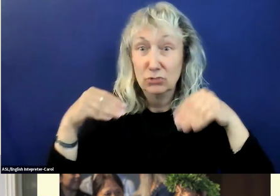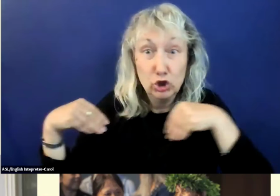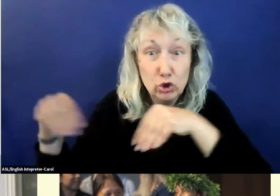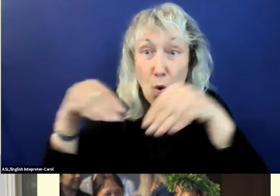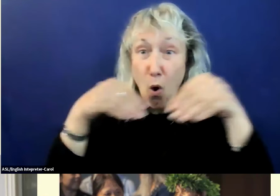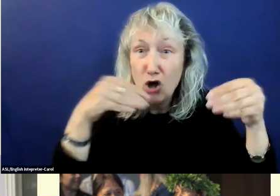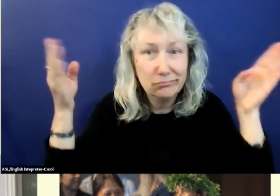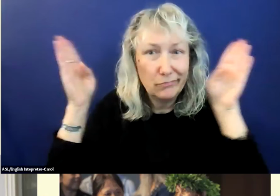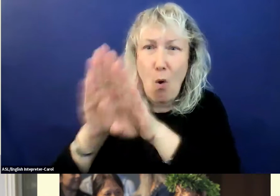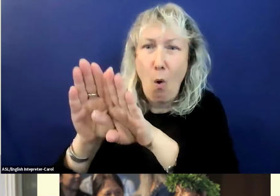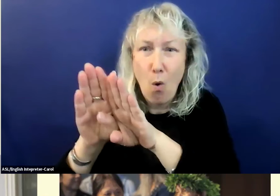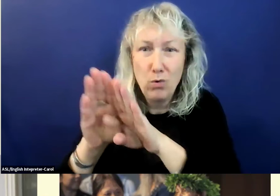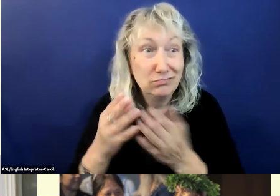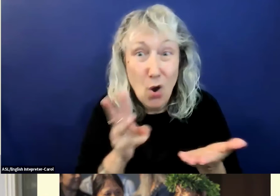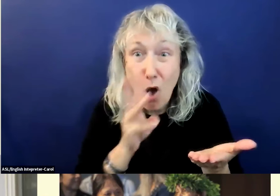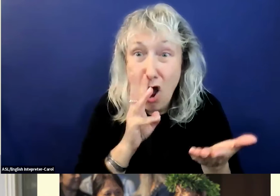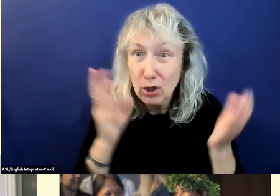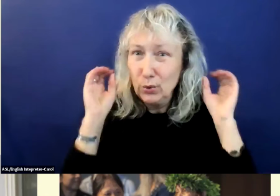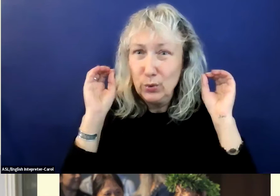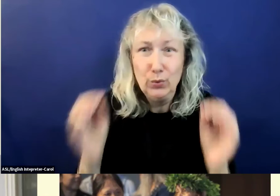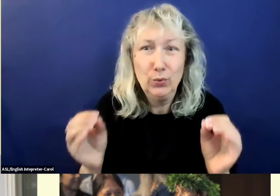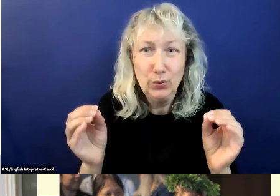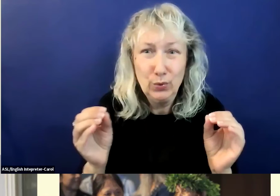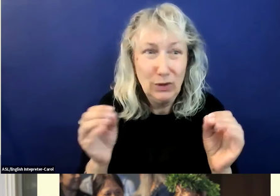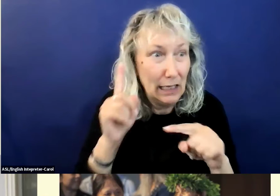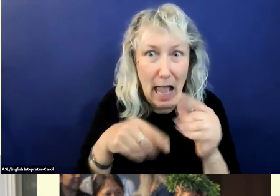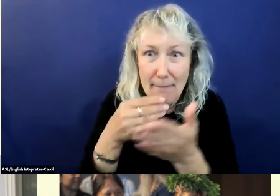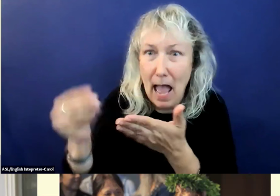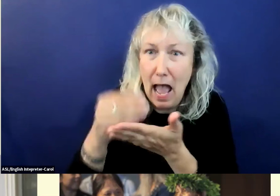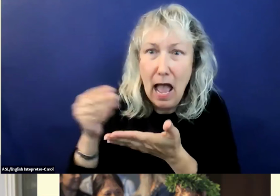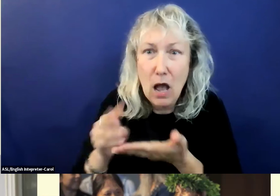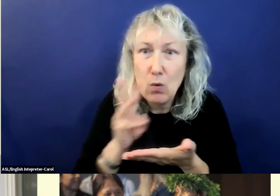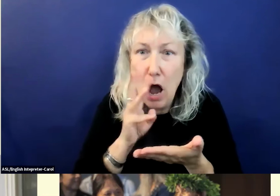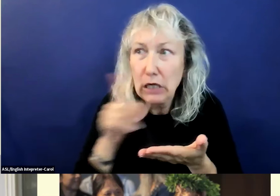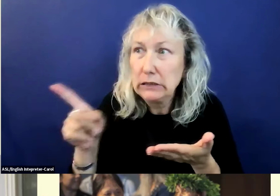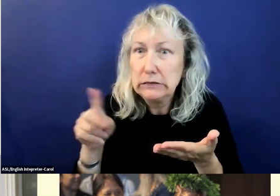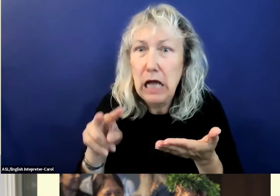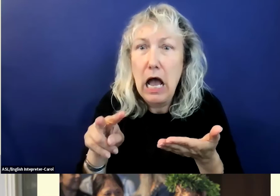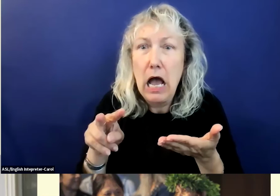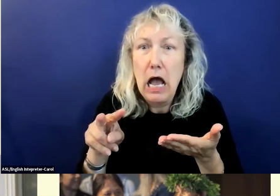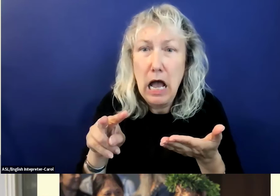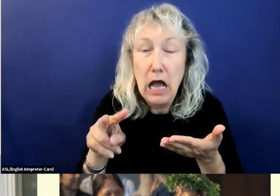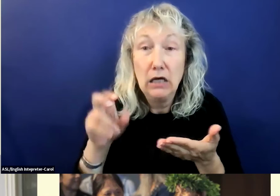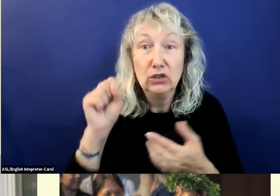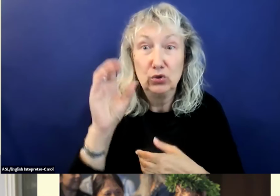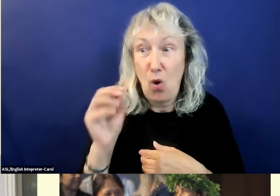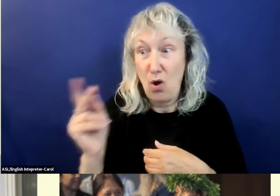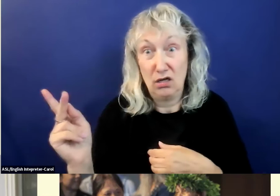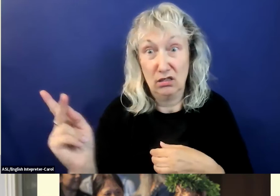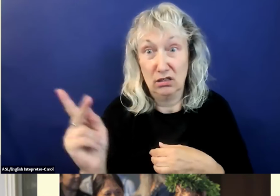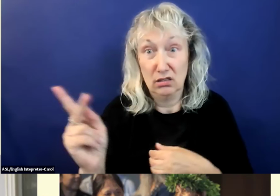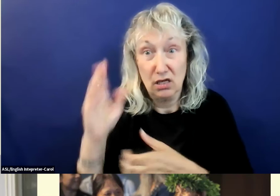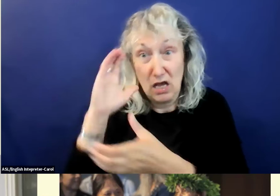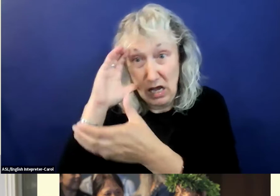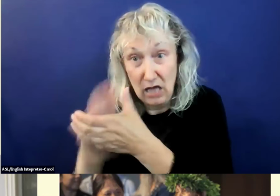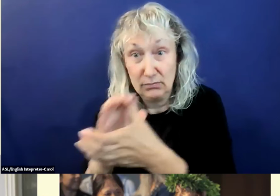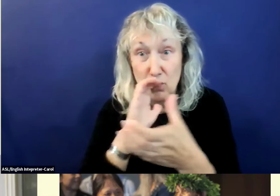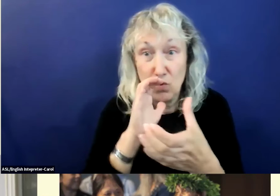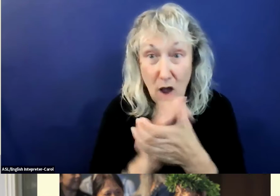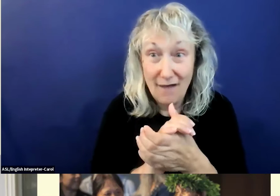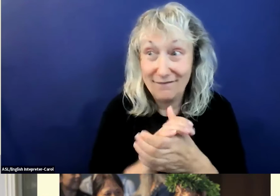there was no water to purchase. But with what her and his wife has